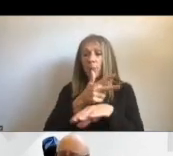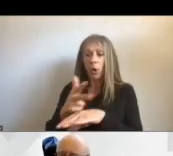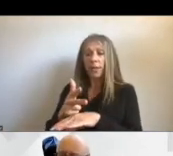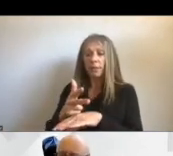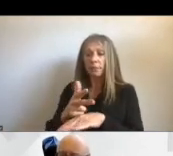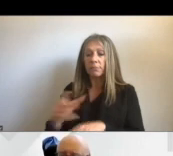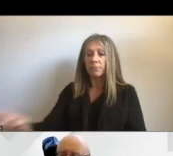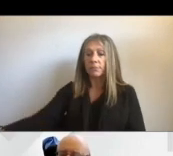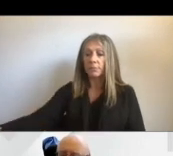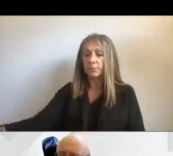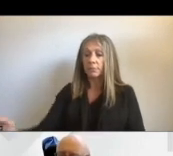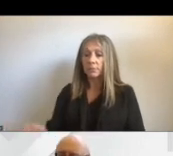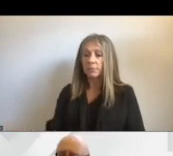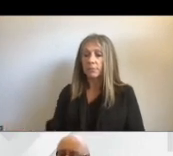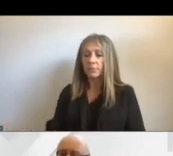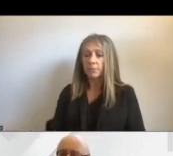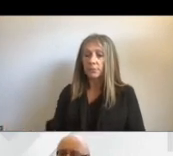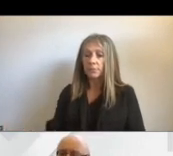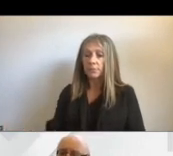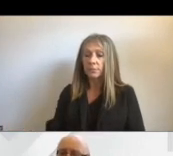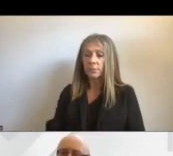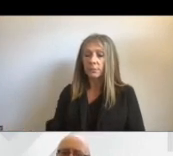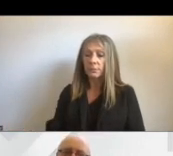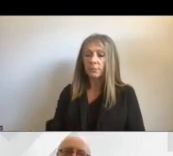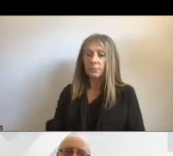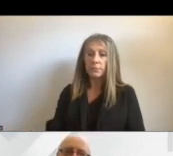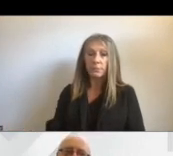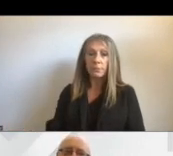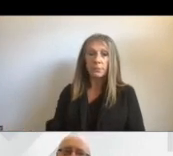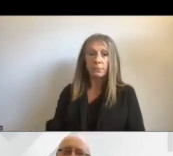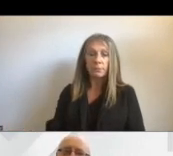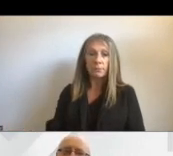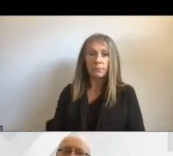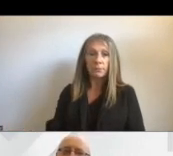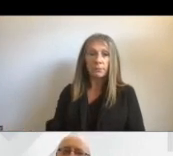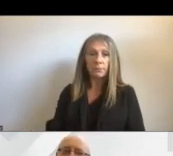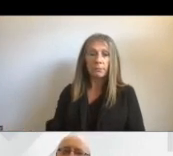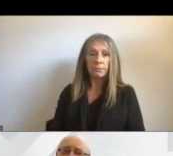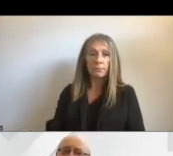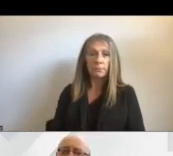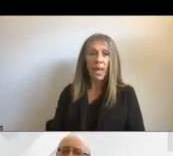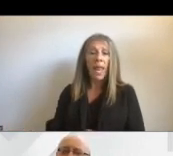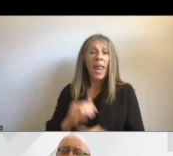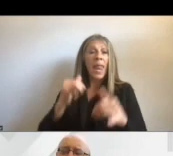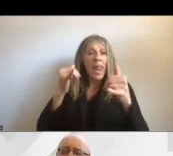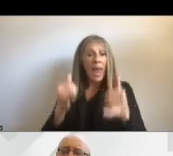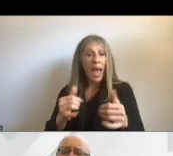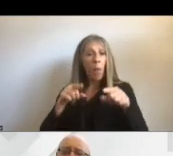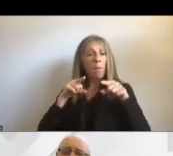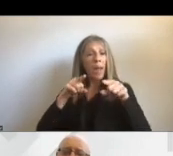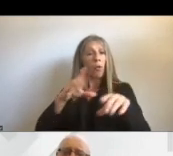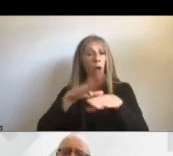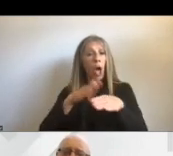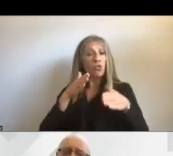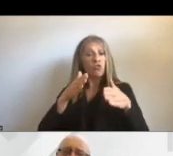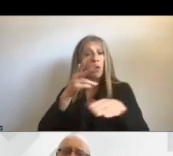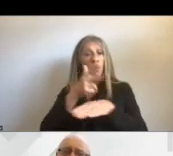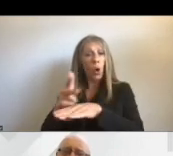enough room for them to still stay seated, and a person in a wheelchair can park next to them, usually